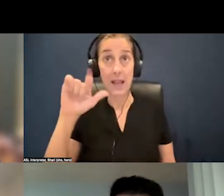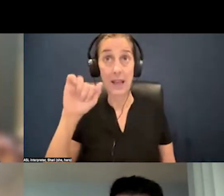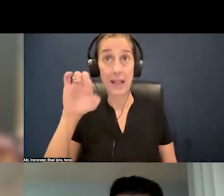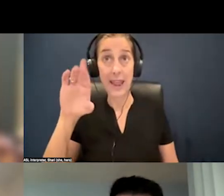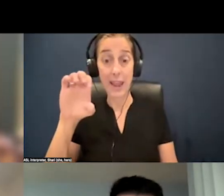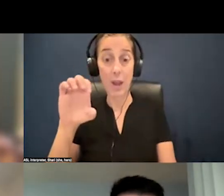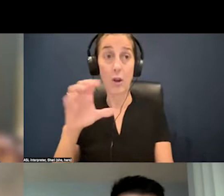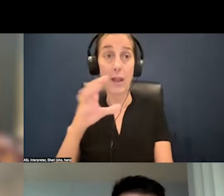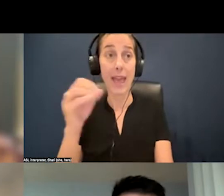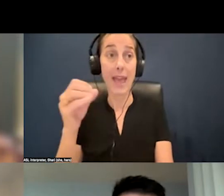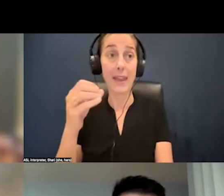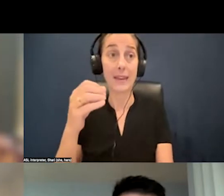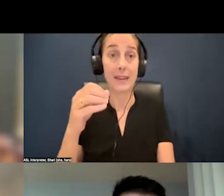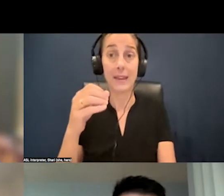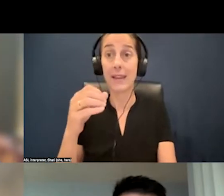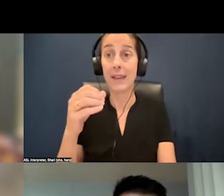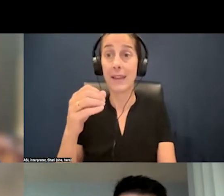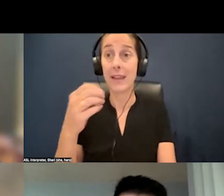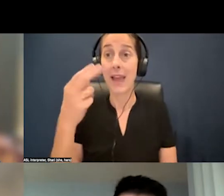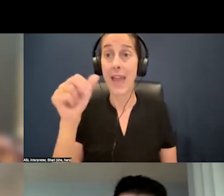with the rest of the panel.